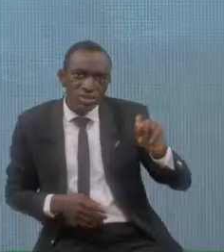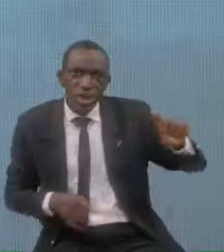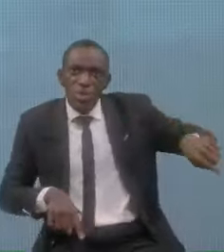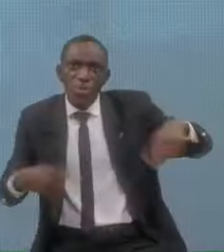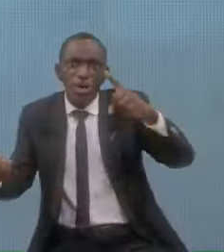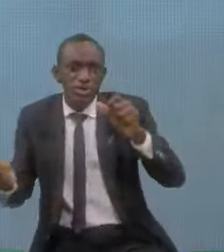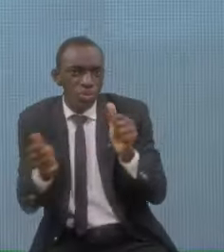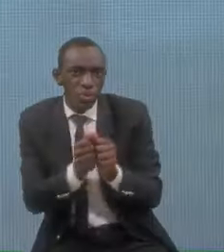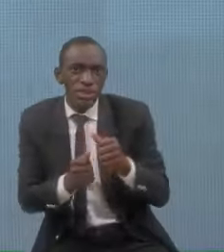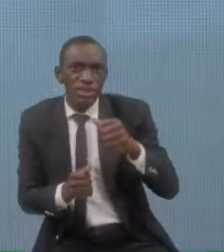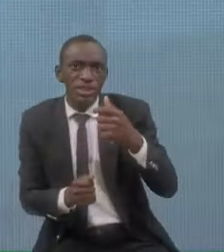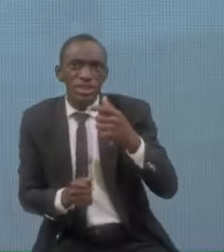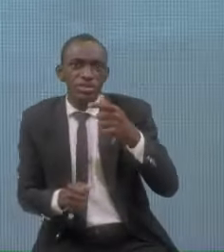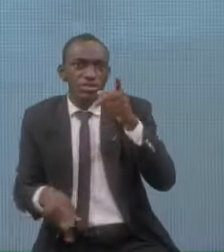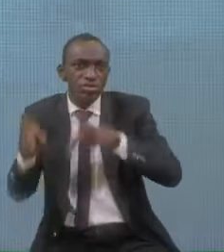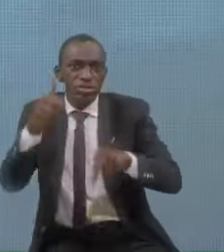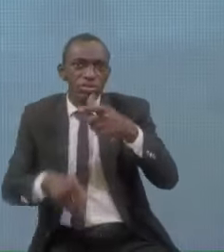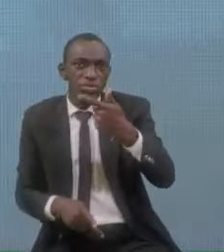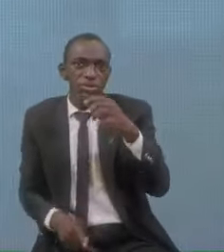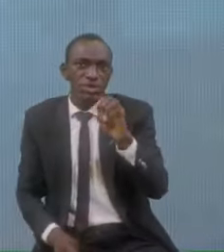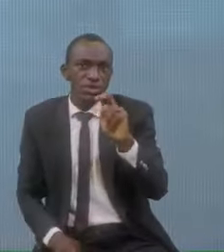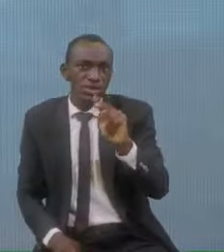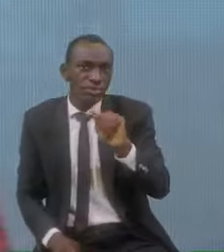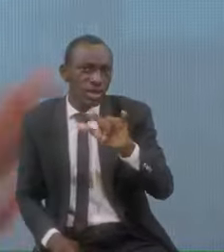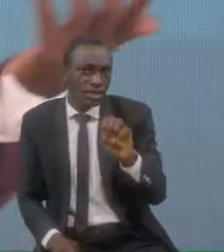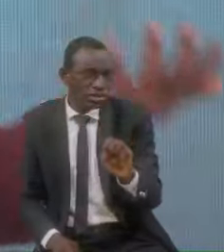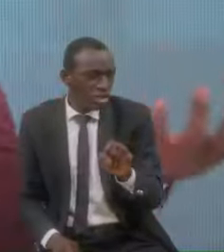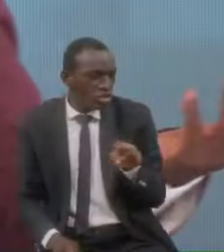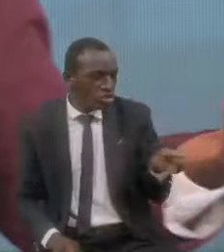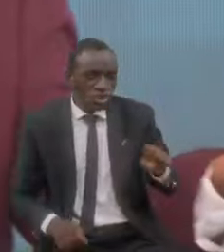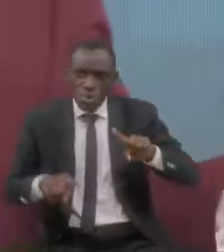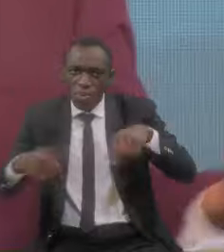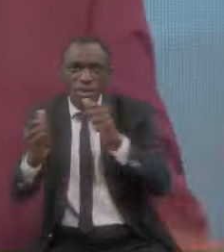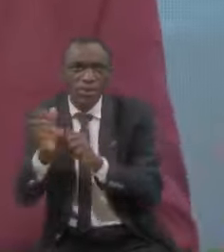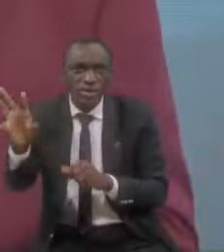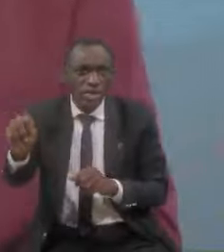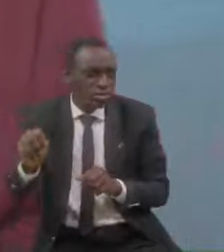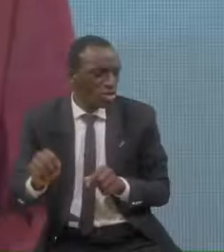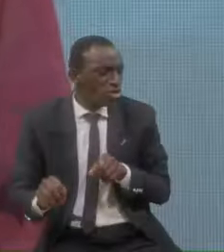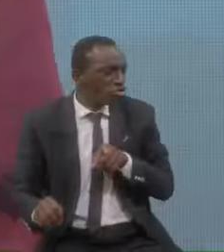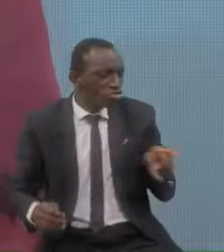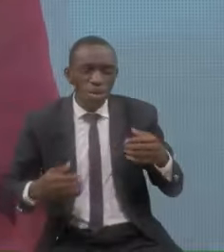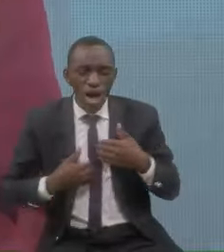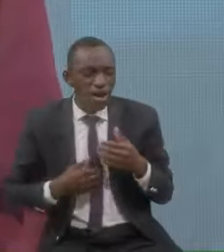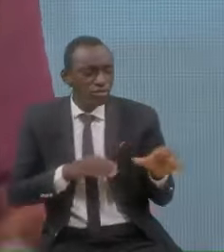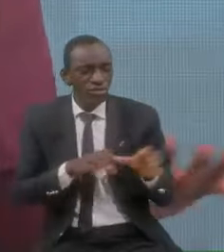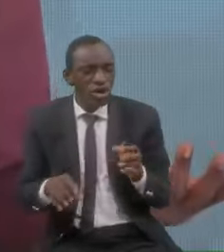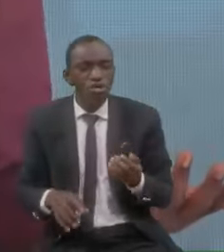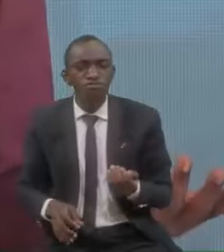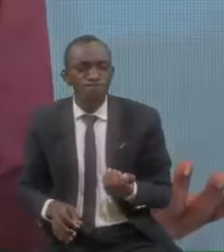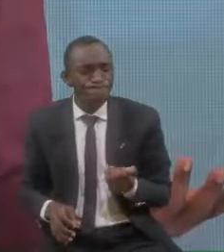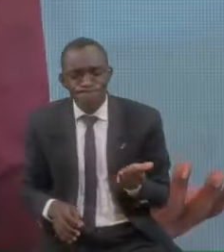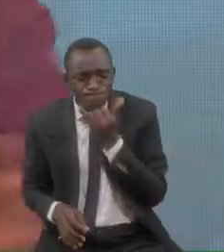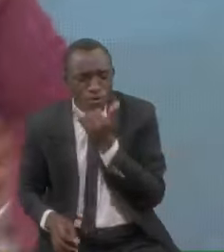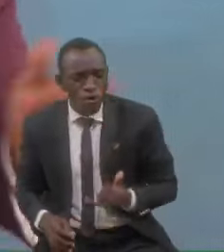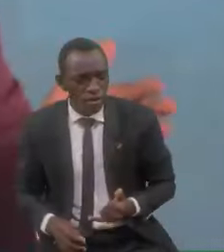them. You have done the unthinkable. He said, I was like you are. I didn't want to